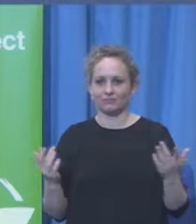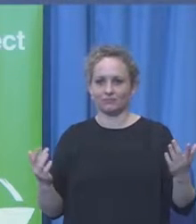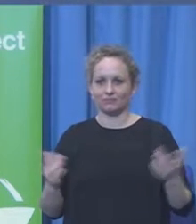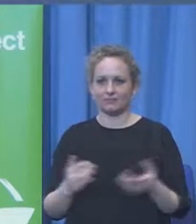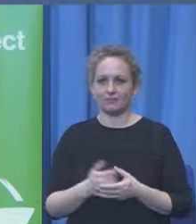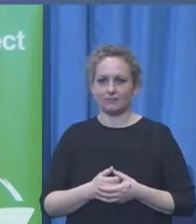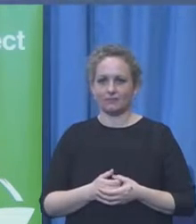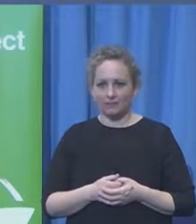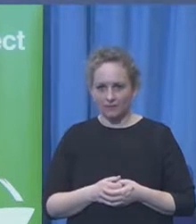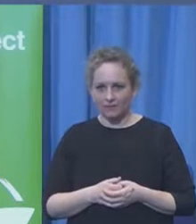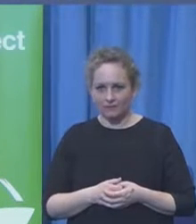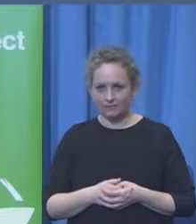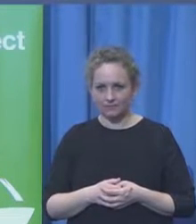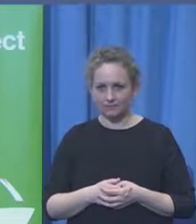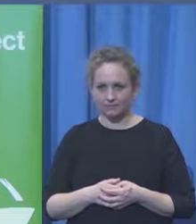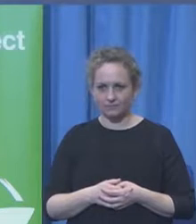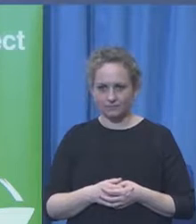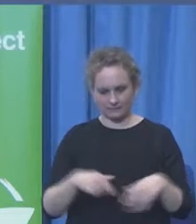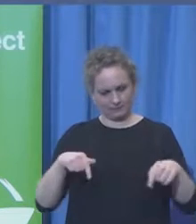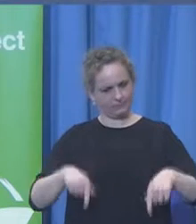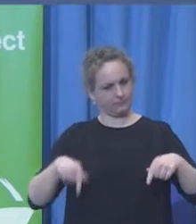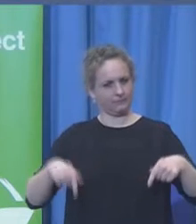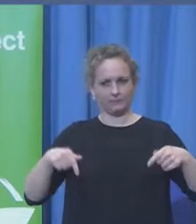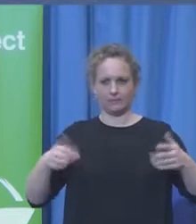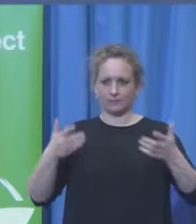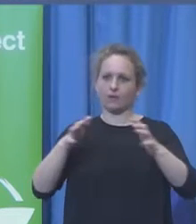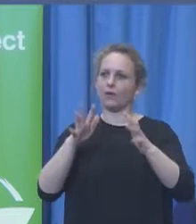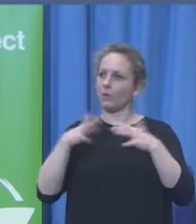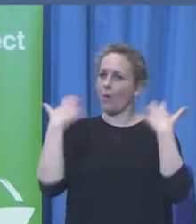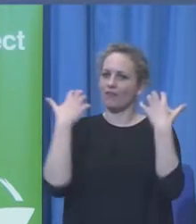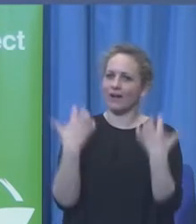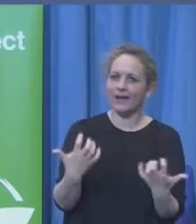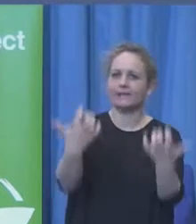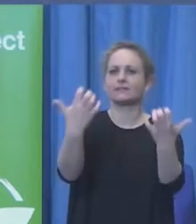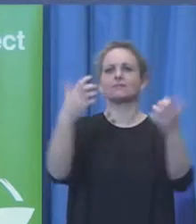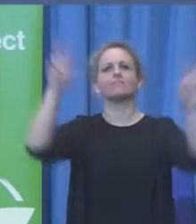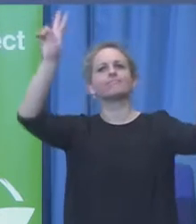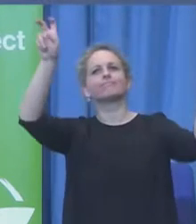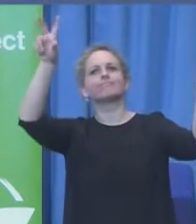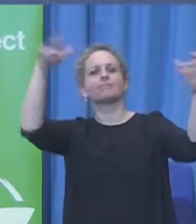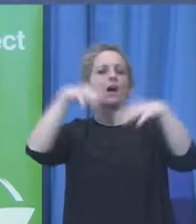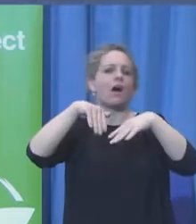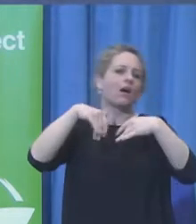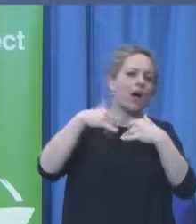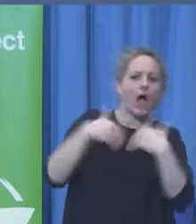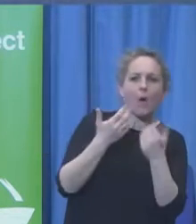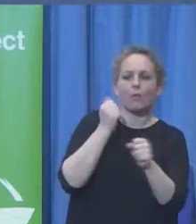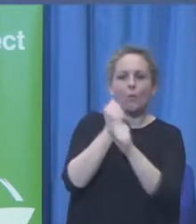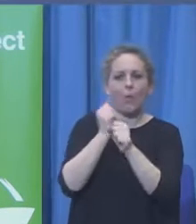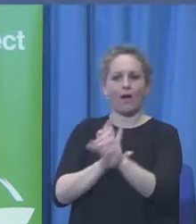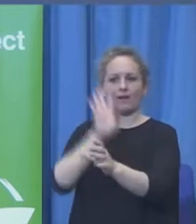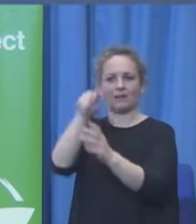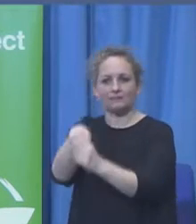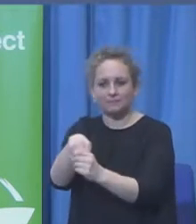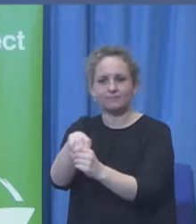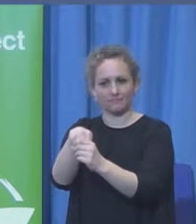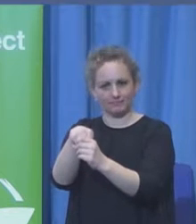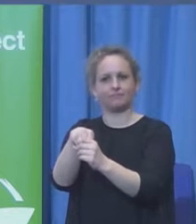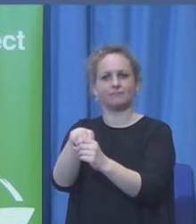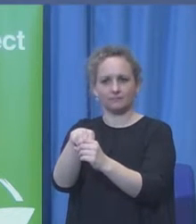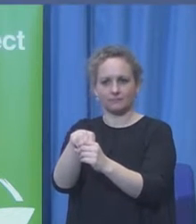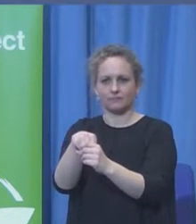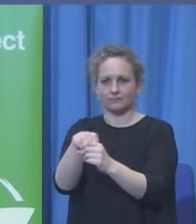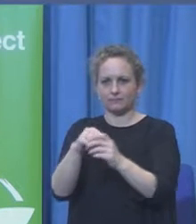conference of these 3 days. And our first question goes to my left, to Senator Conway. So we heard you